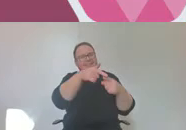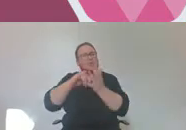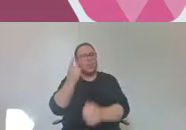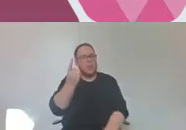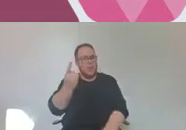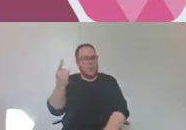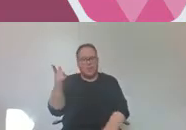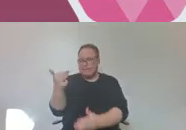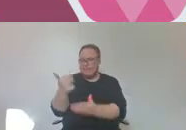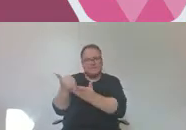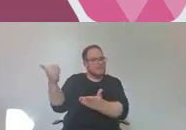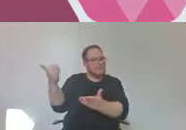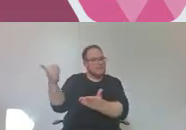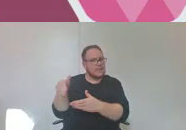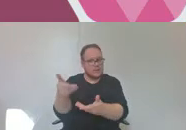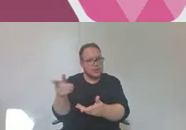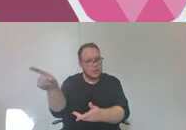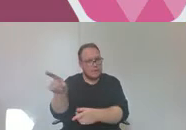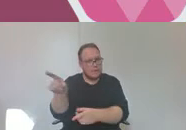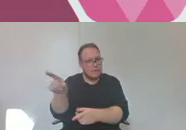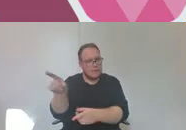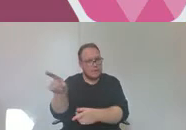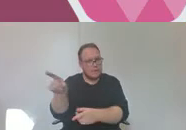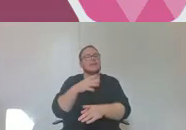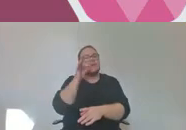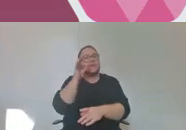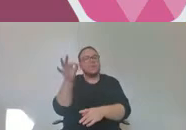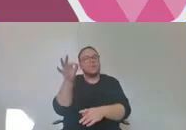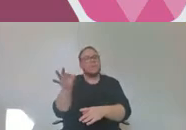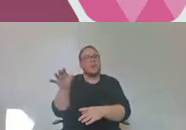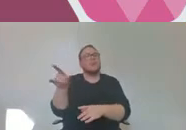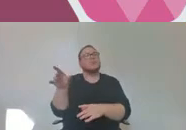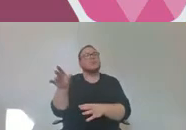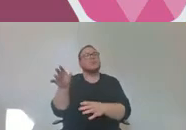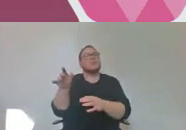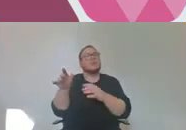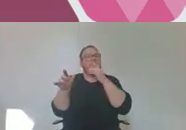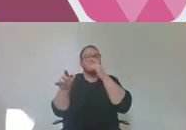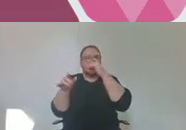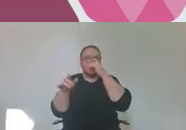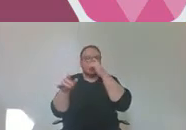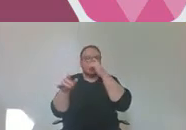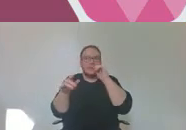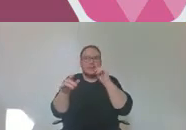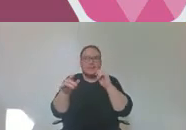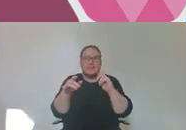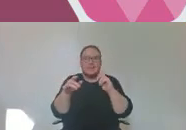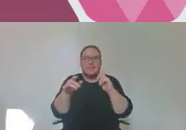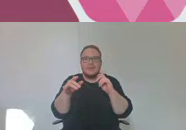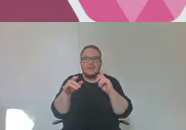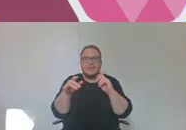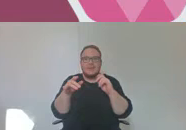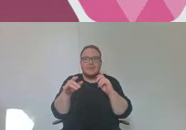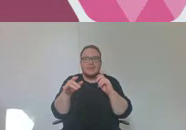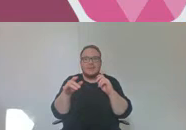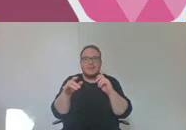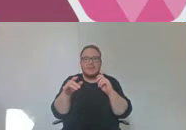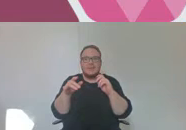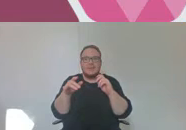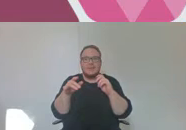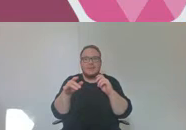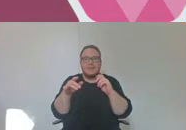a brilliant service, which has been going for a little time now. I think one of the great advantages of that potentially is getting the pre-booked